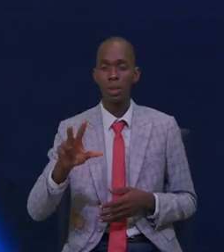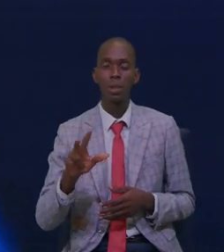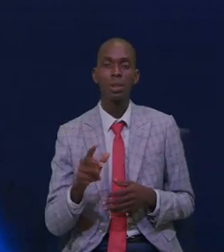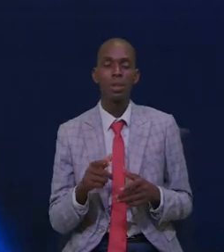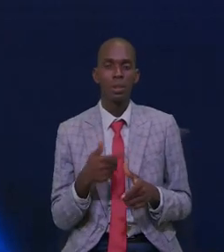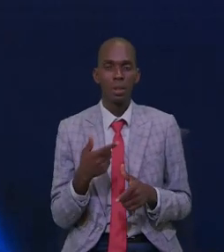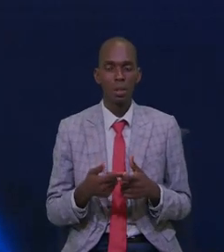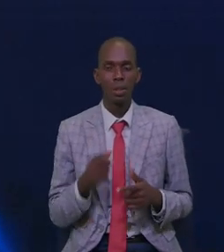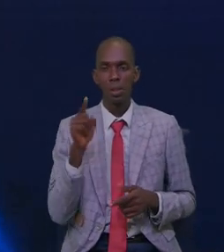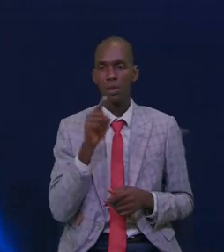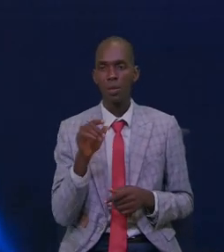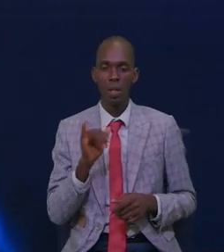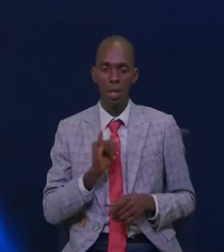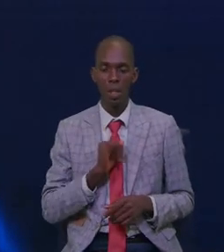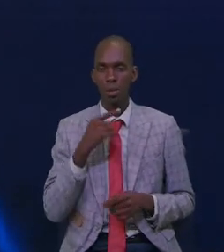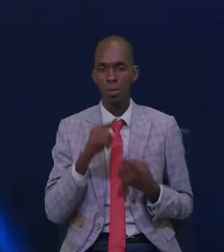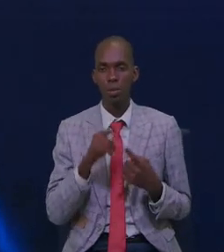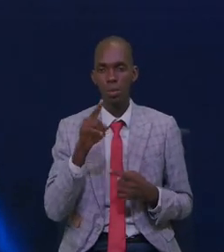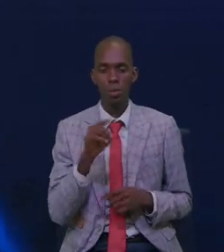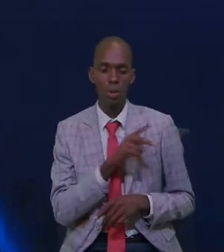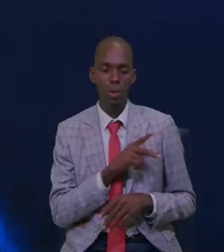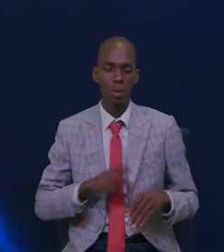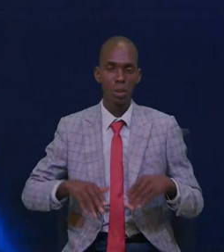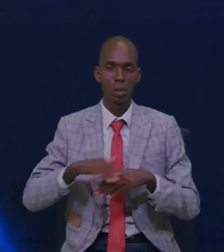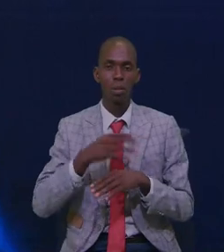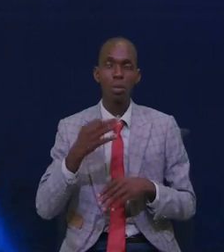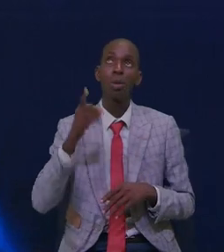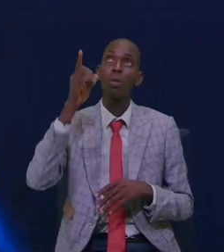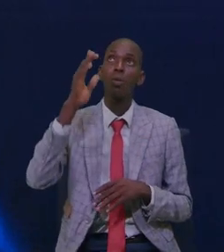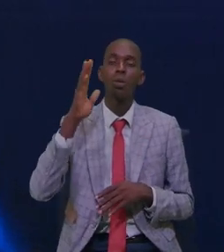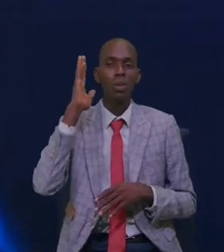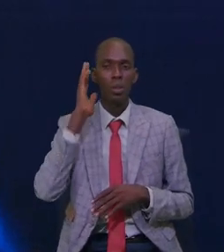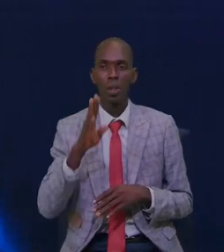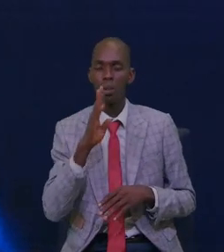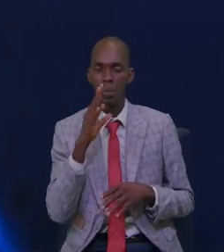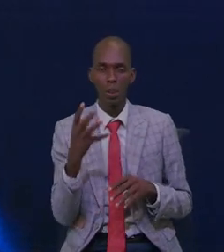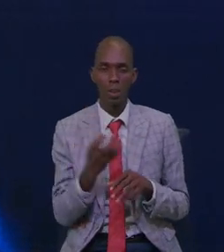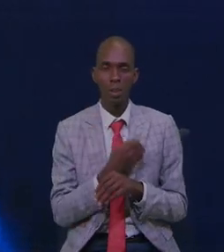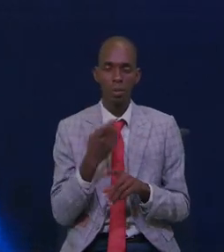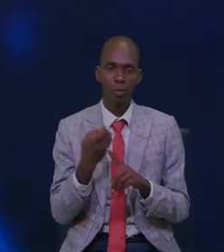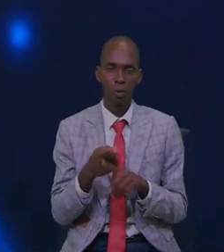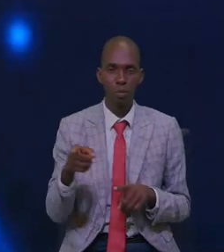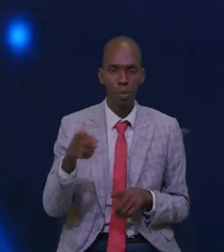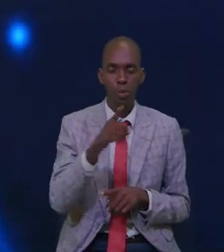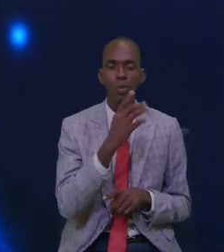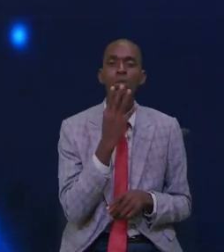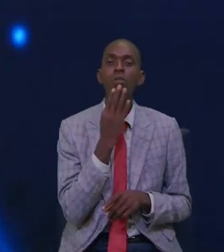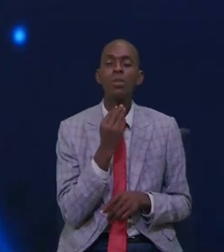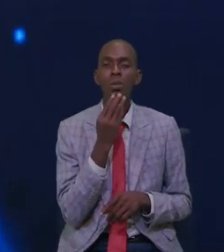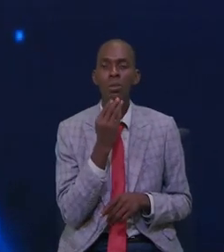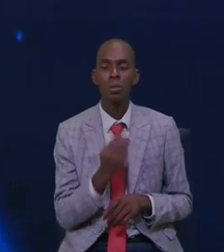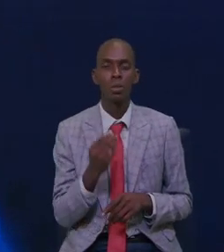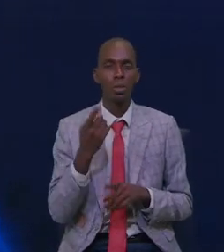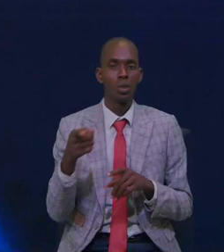say unto you, the kingdom of God shall be taken from you Jews, from you